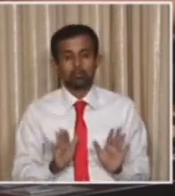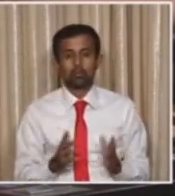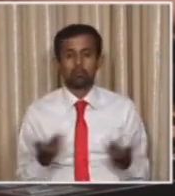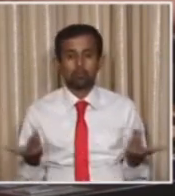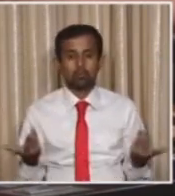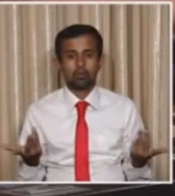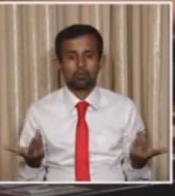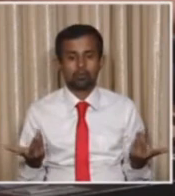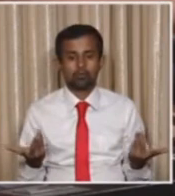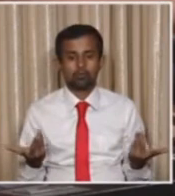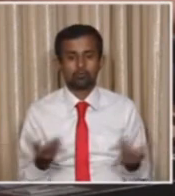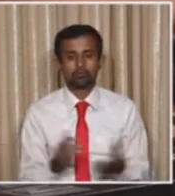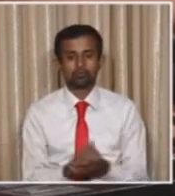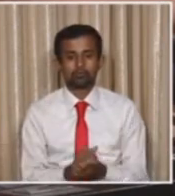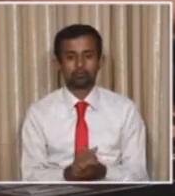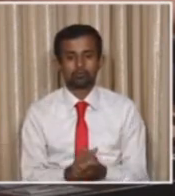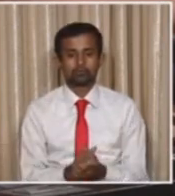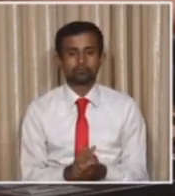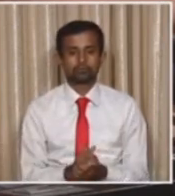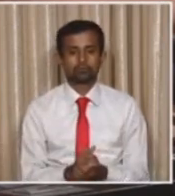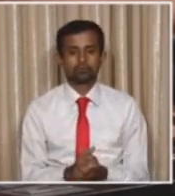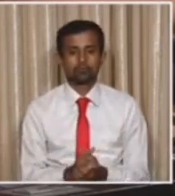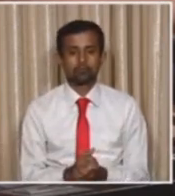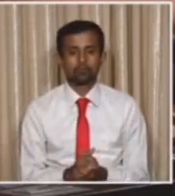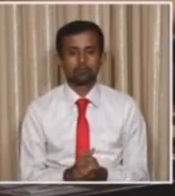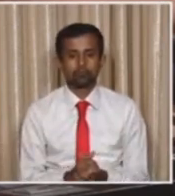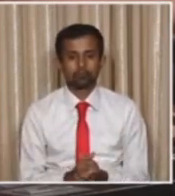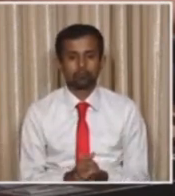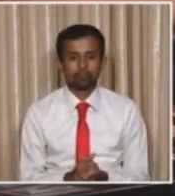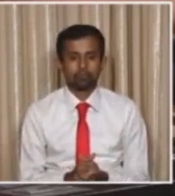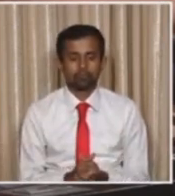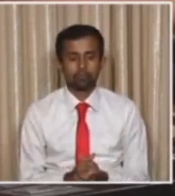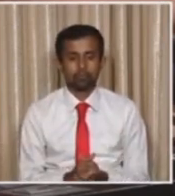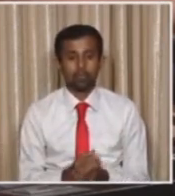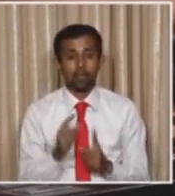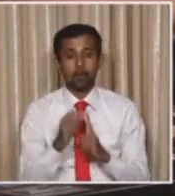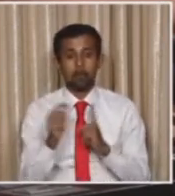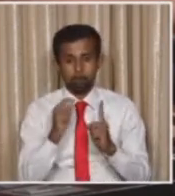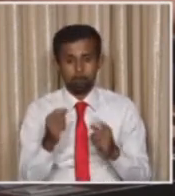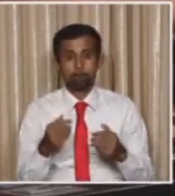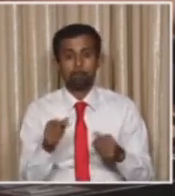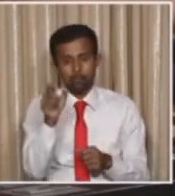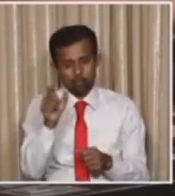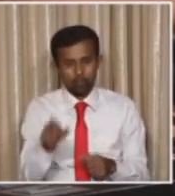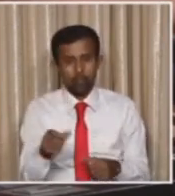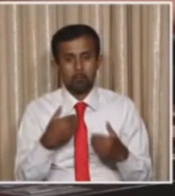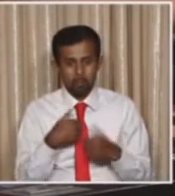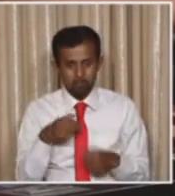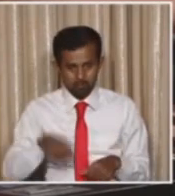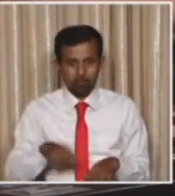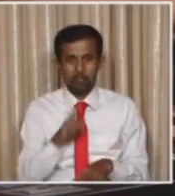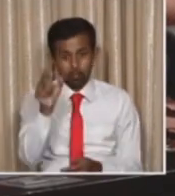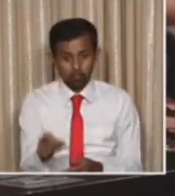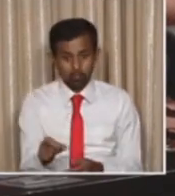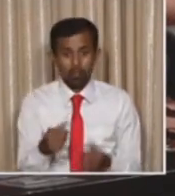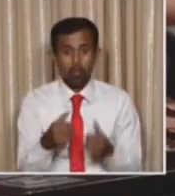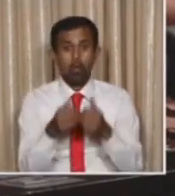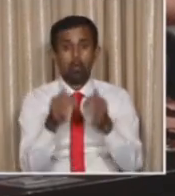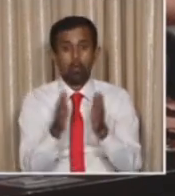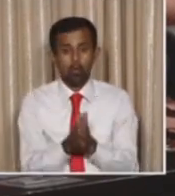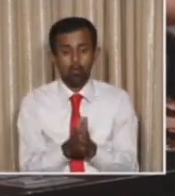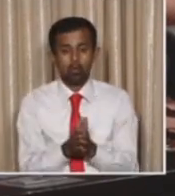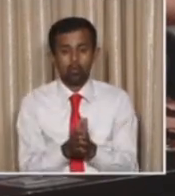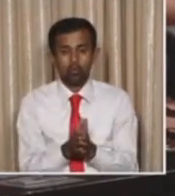led to the crisis that this country is facing. Well, here, after the crisis has happened today, whilst you, your own